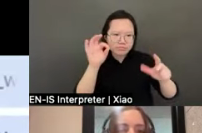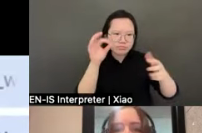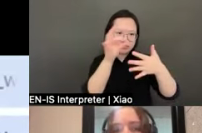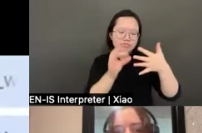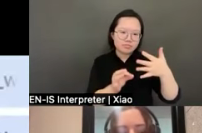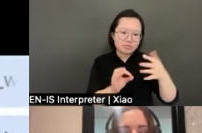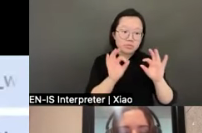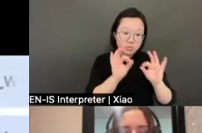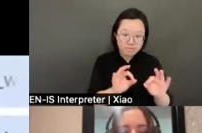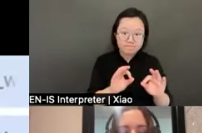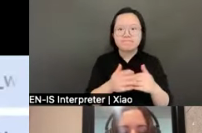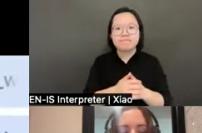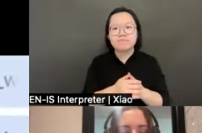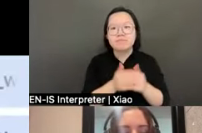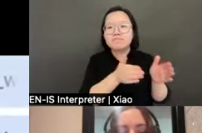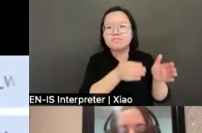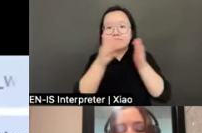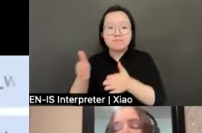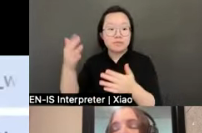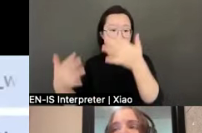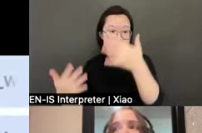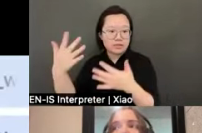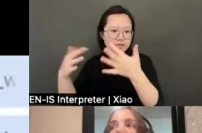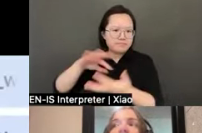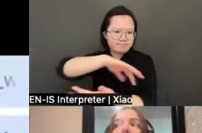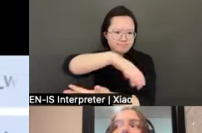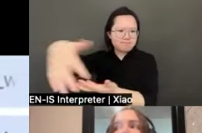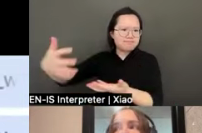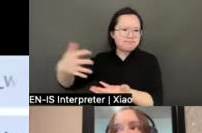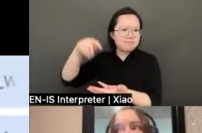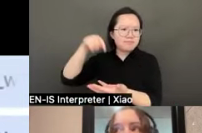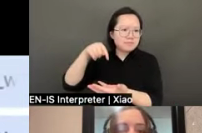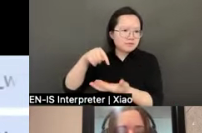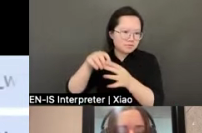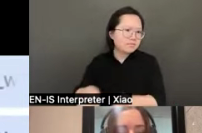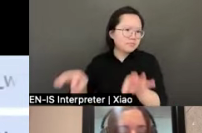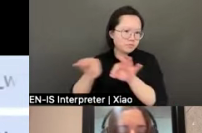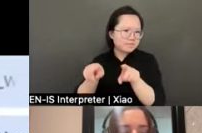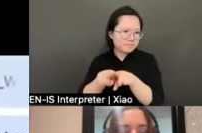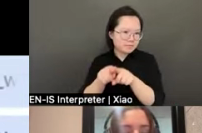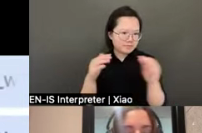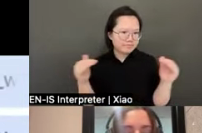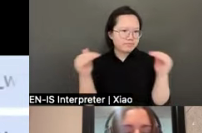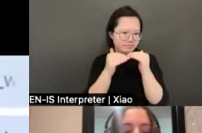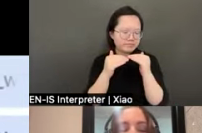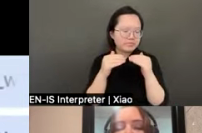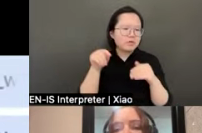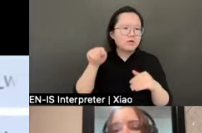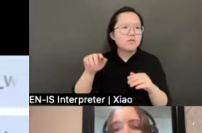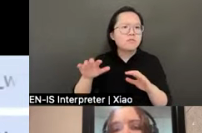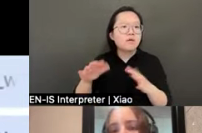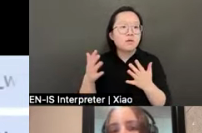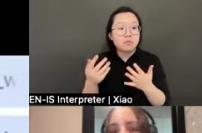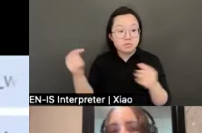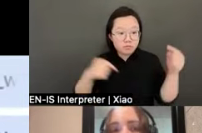So you can collect data, for example, by doing surveys, or if you organize an event, it can also be an attendance list, or